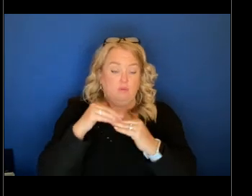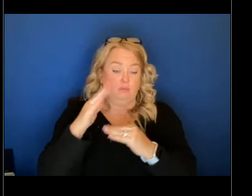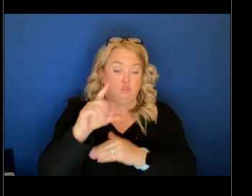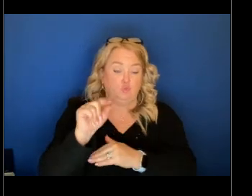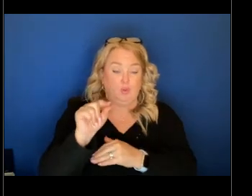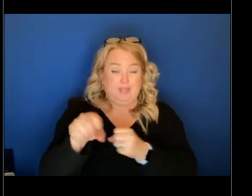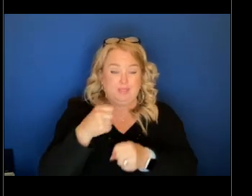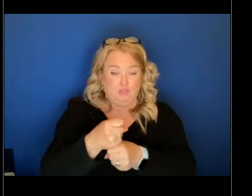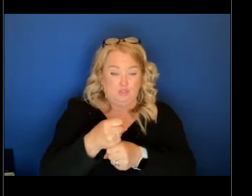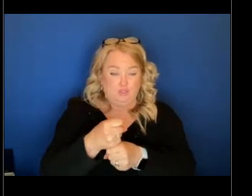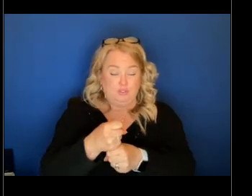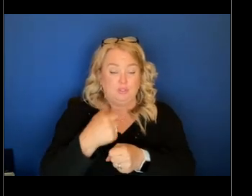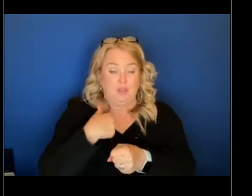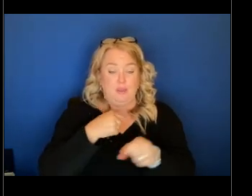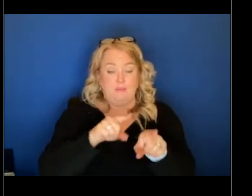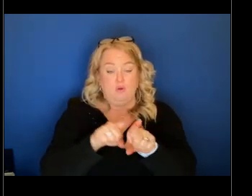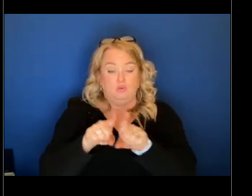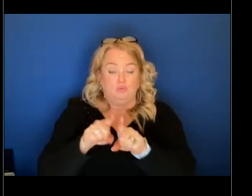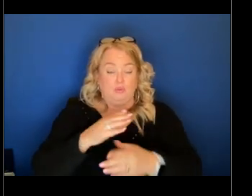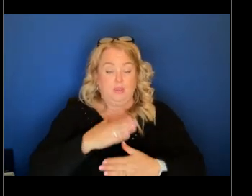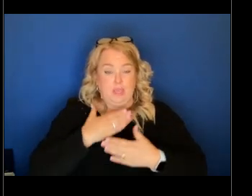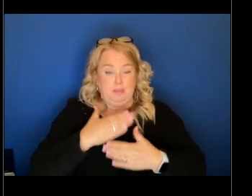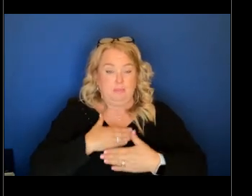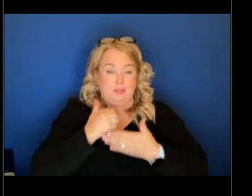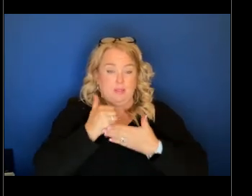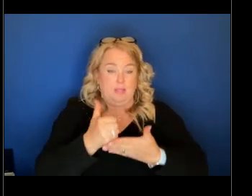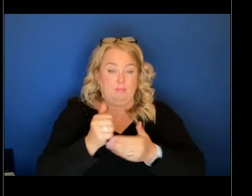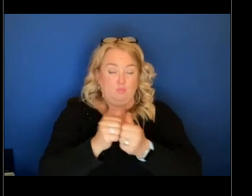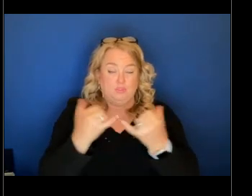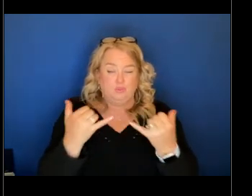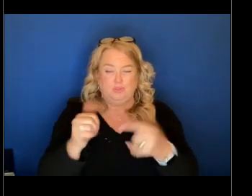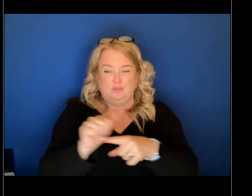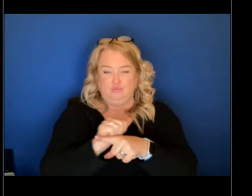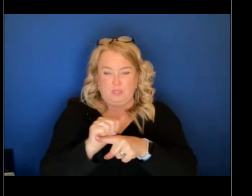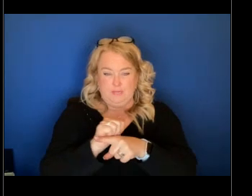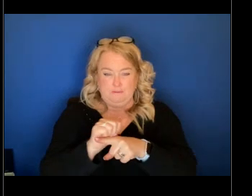years, and I'm also pleased to assist with today's training.